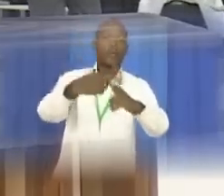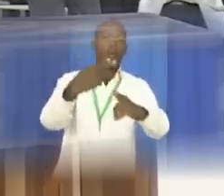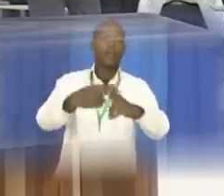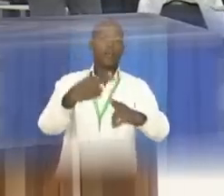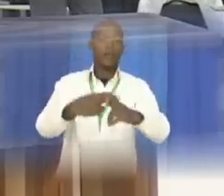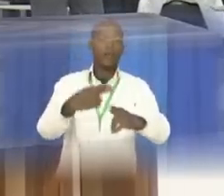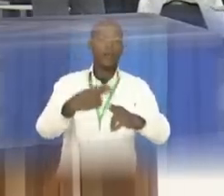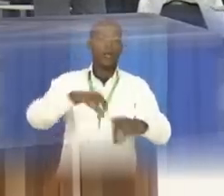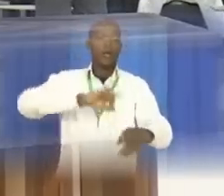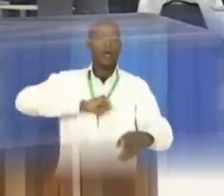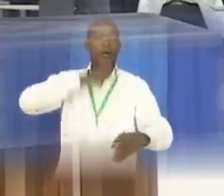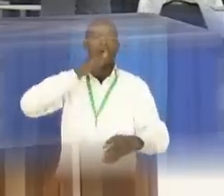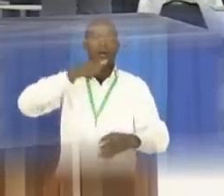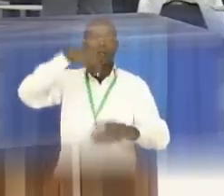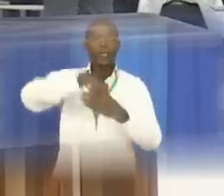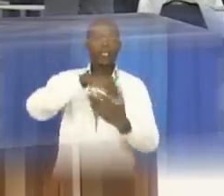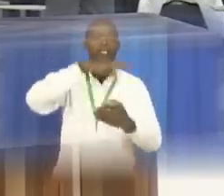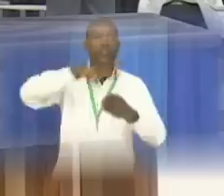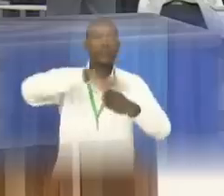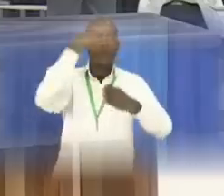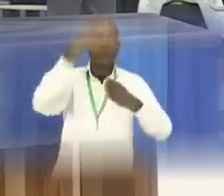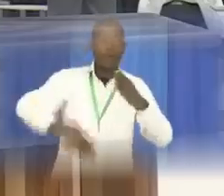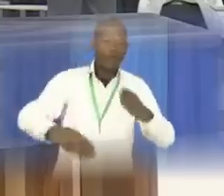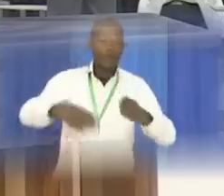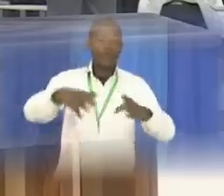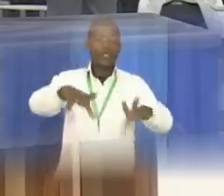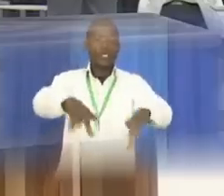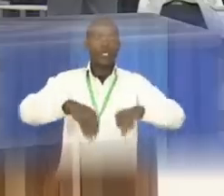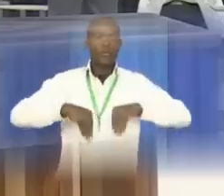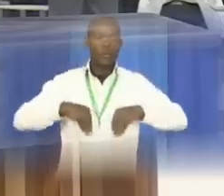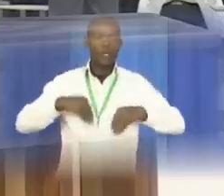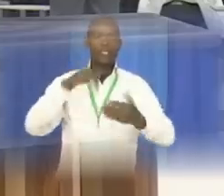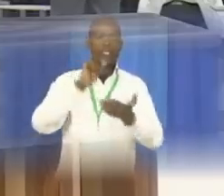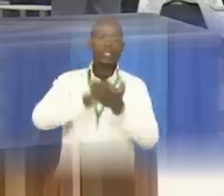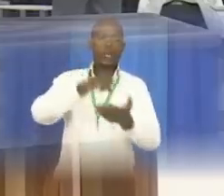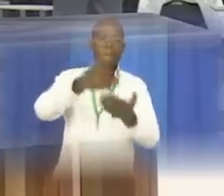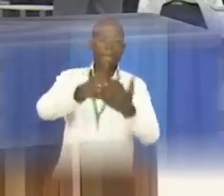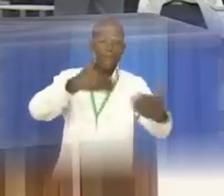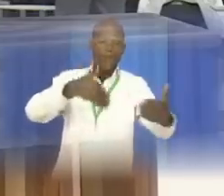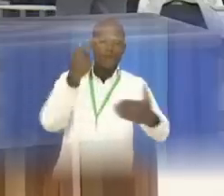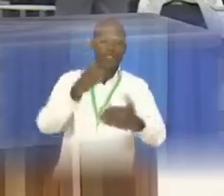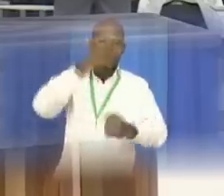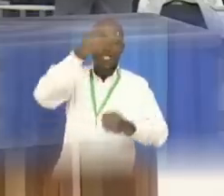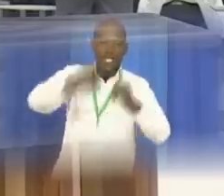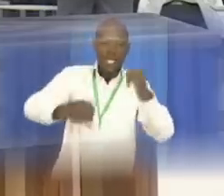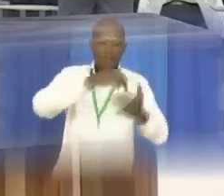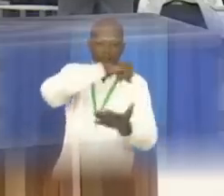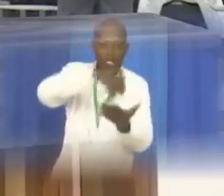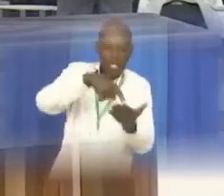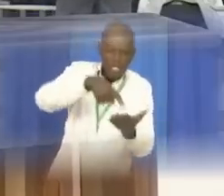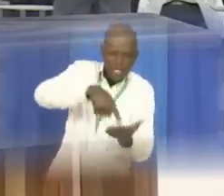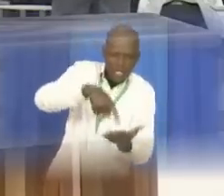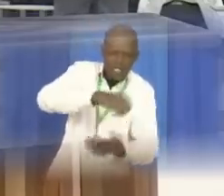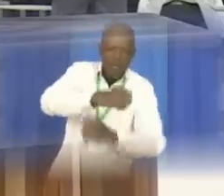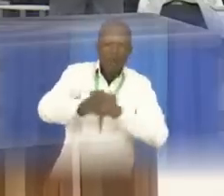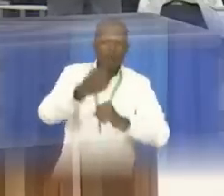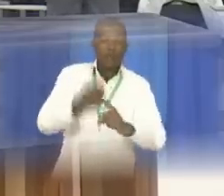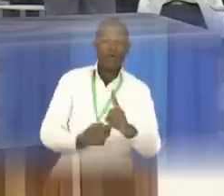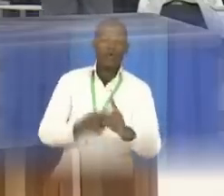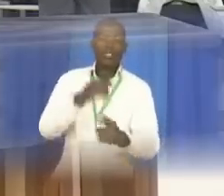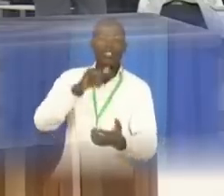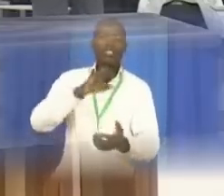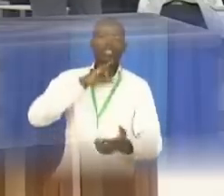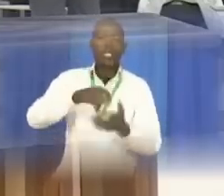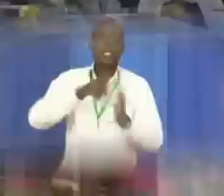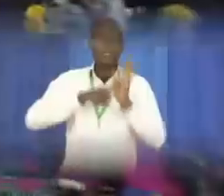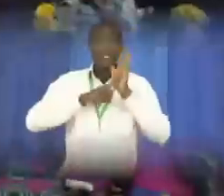I'm in total agreement with you that before the end of this month, it will be evident that the light of God